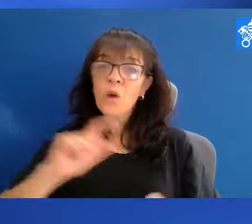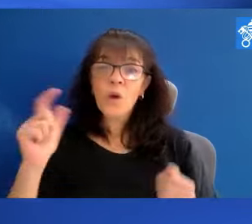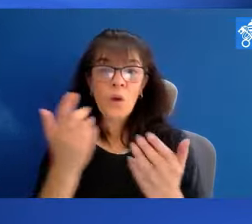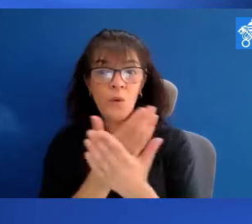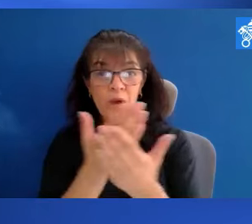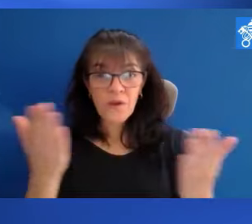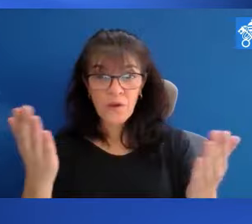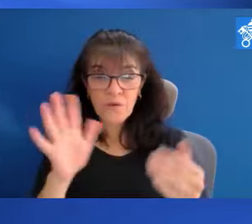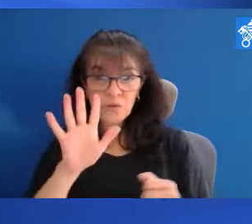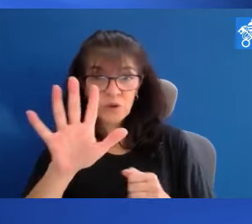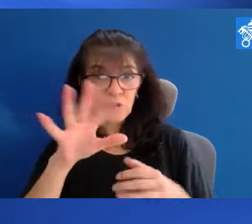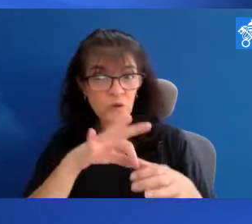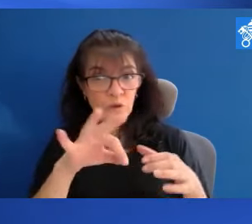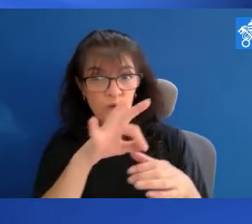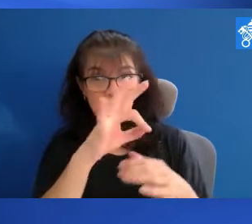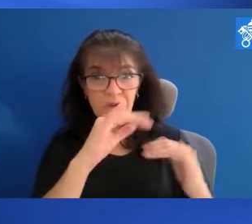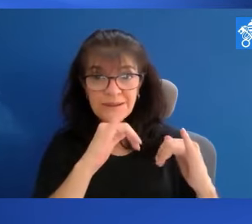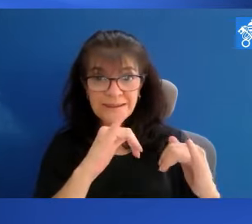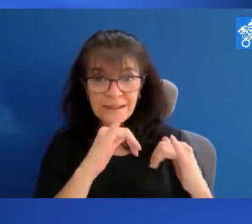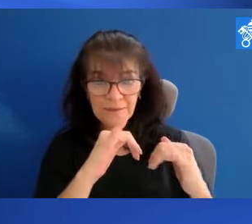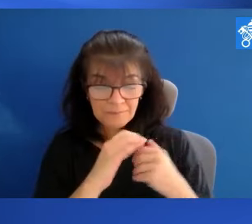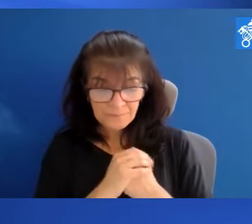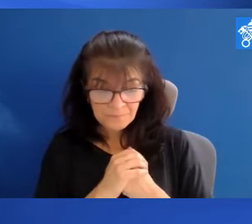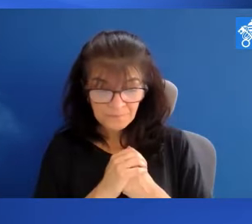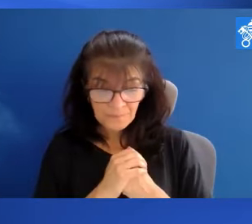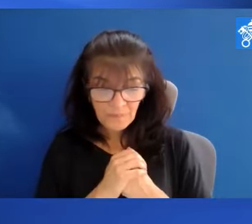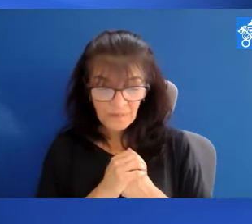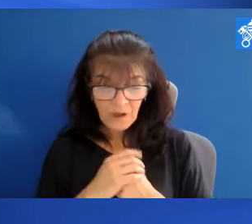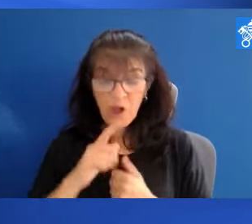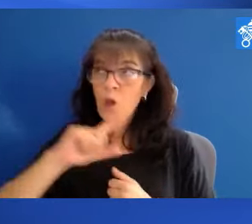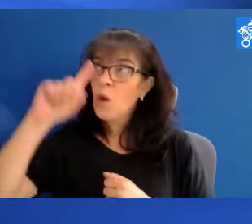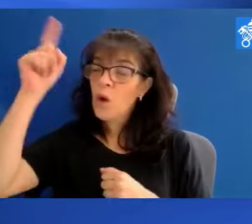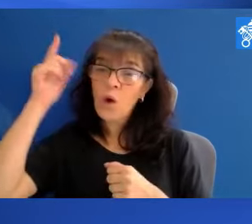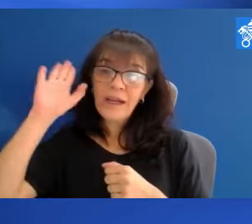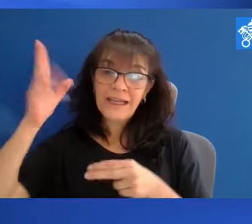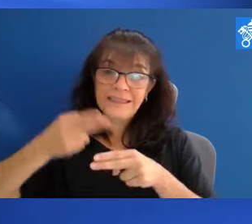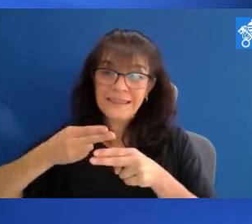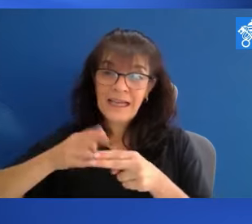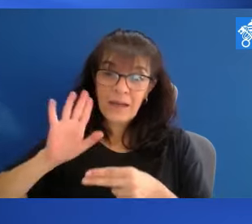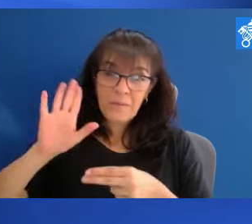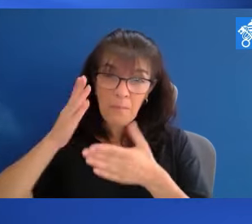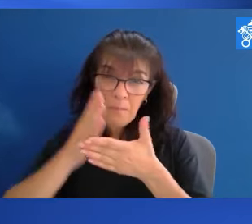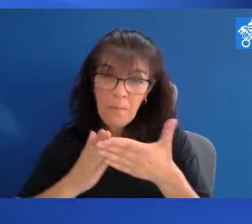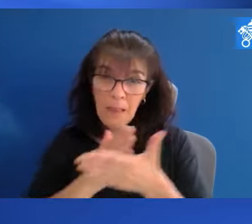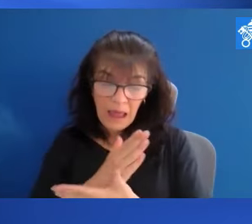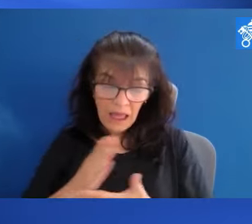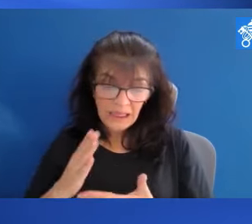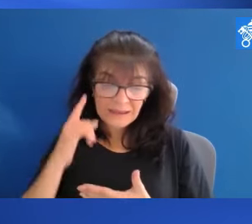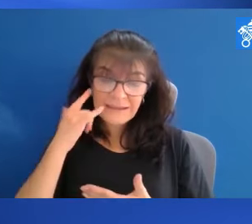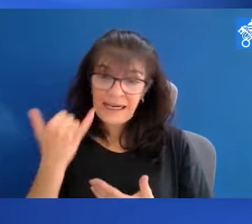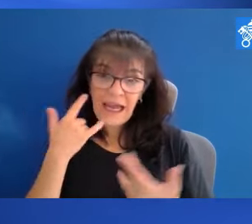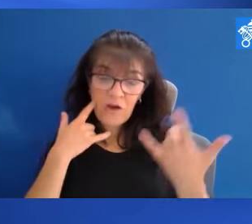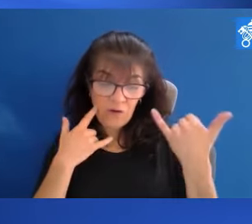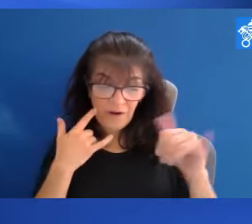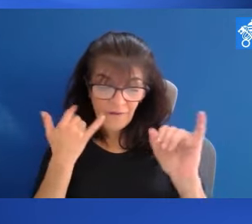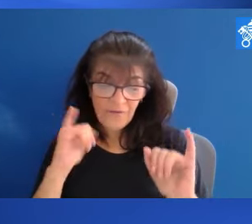Domino vobiscum. Et cum spiritum tuo. Sit nomen Domini benedictum. Ex hoc nunc et usque in saeculum. Aiuterium nostrum in